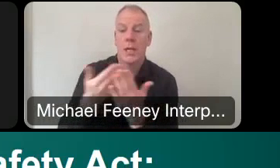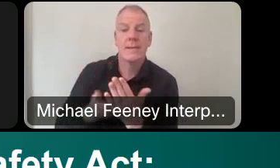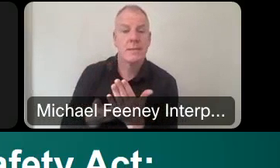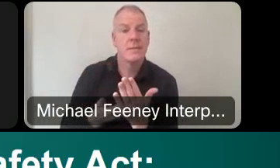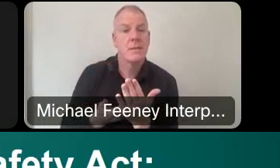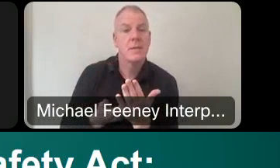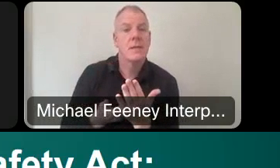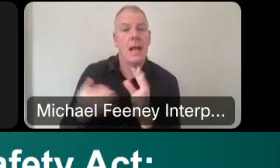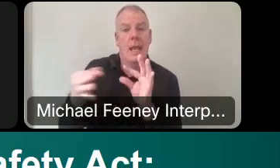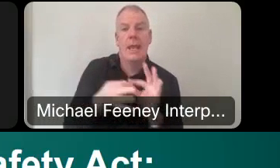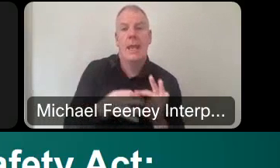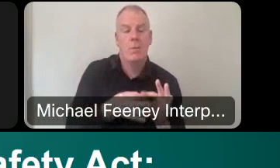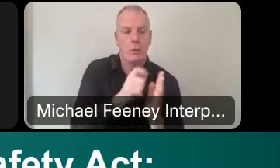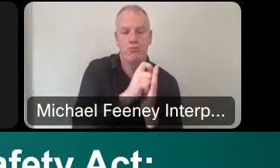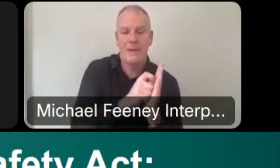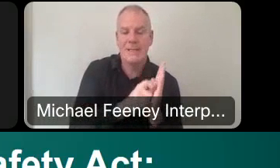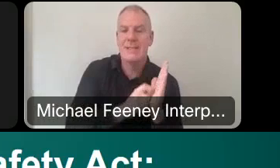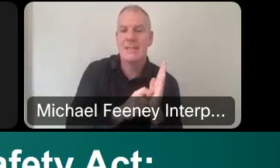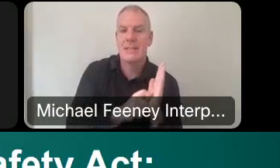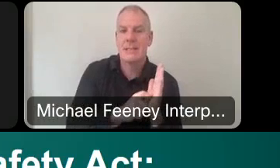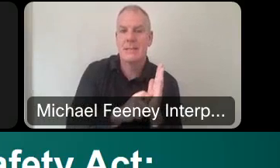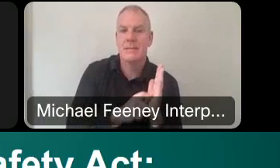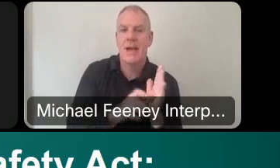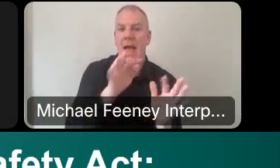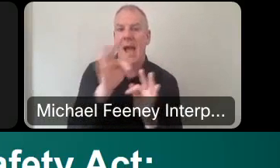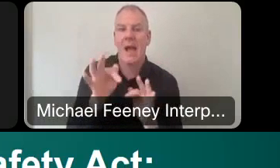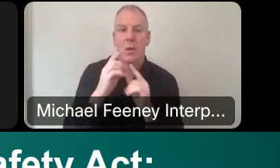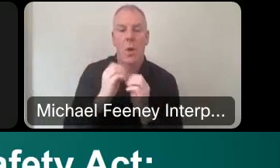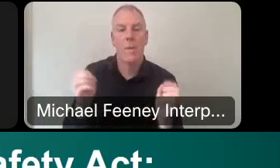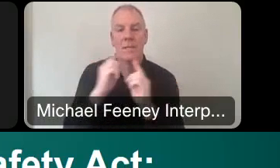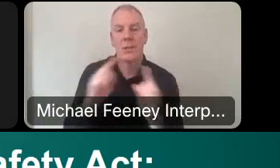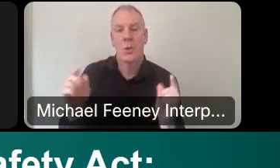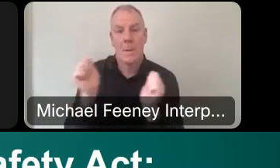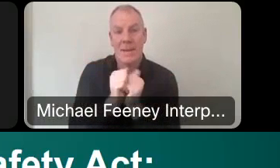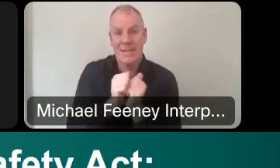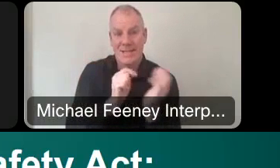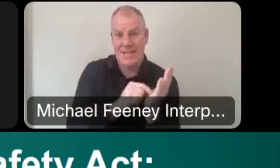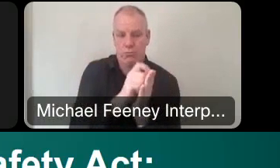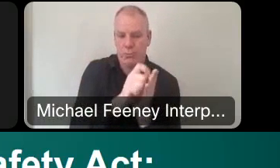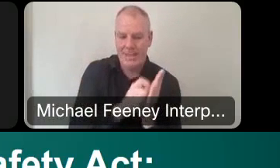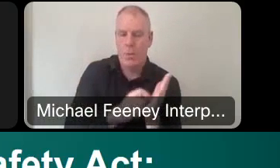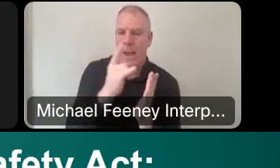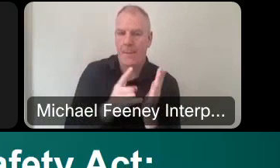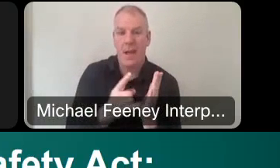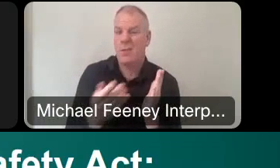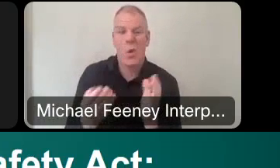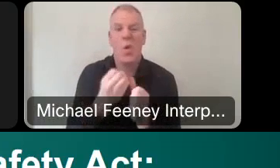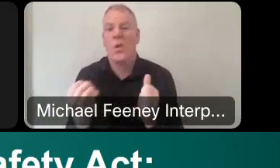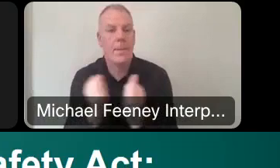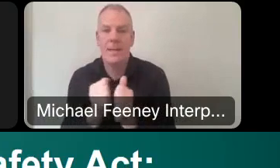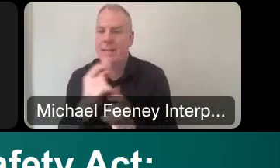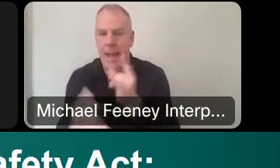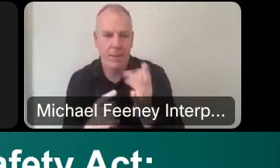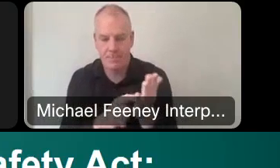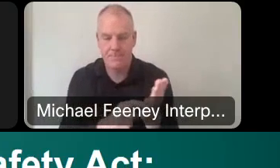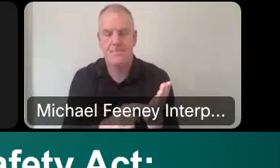will really be around the written record in relation to the open disclosure meeting and the additional open disclosure meetings. And the other things